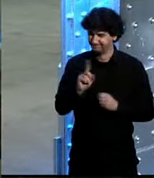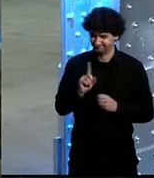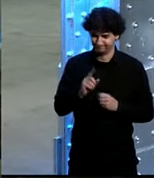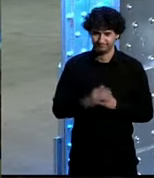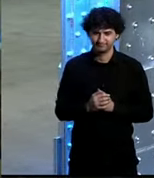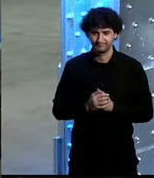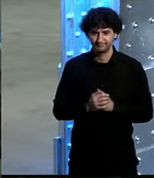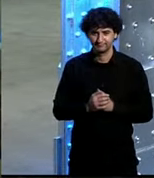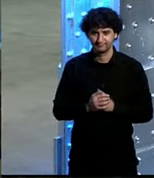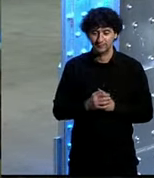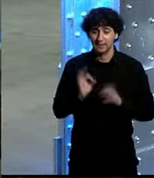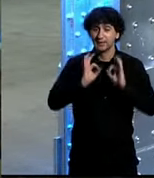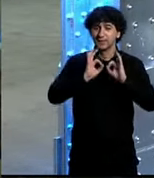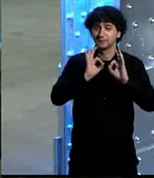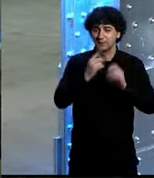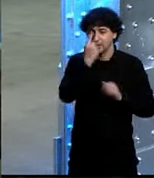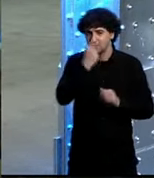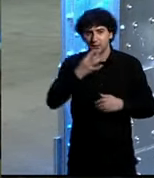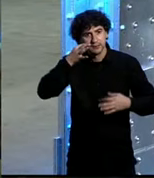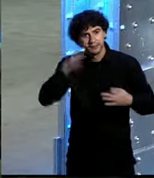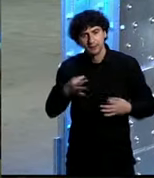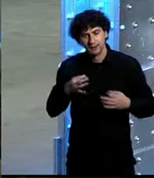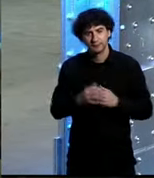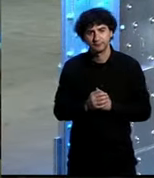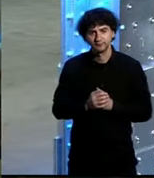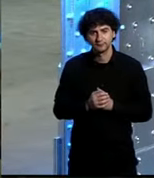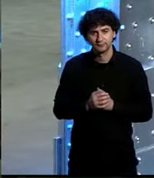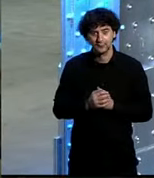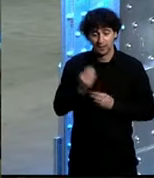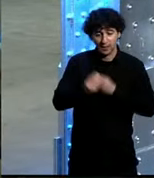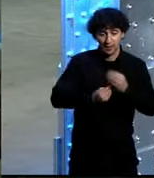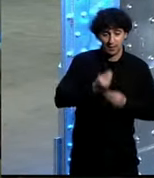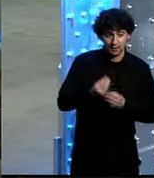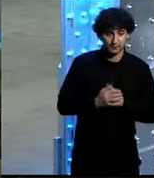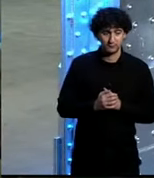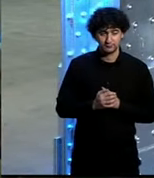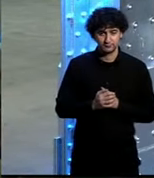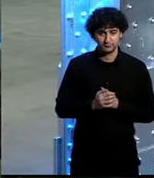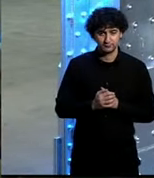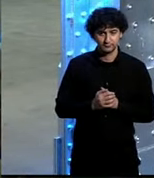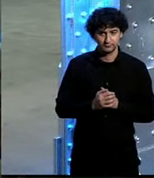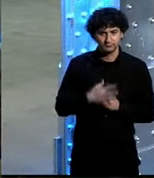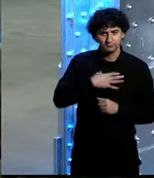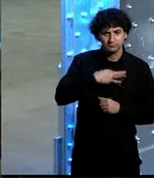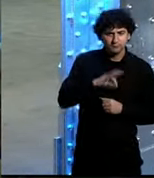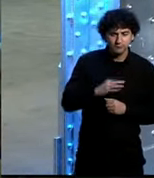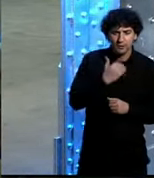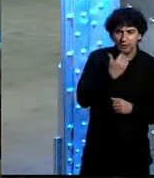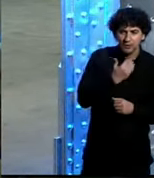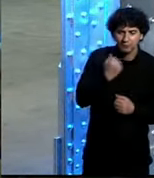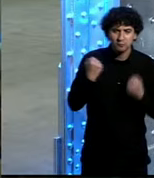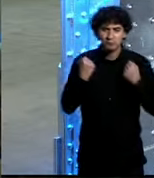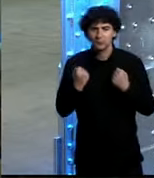transmedia, there was a lot of transmedia in it. We mixed real images and animation and